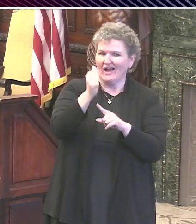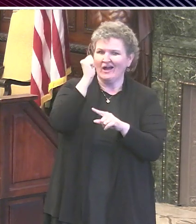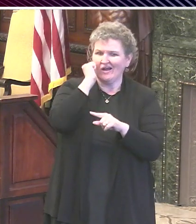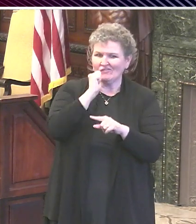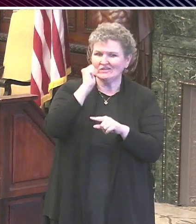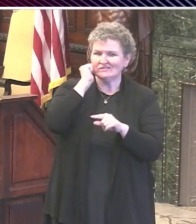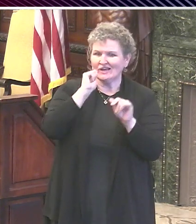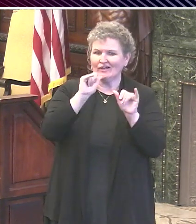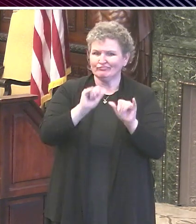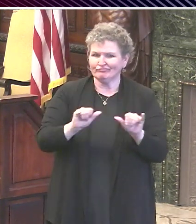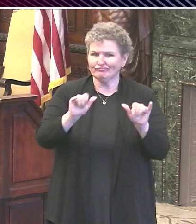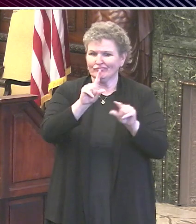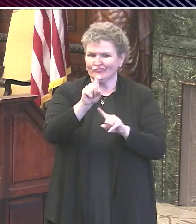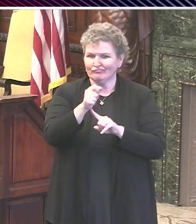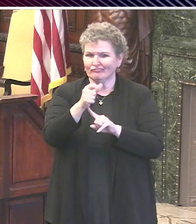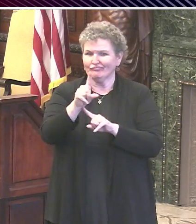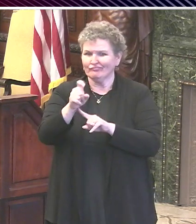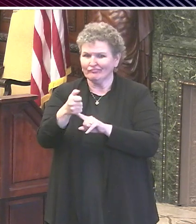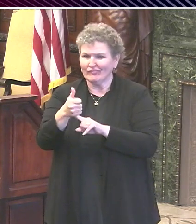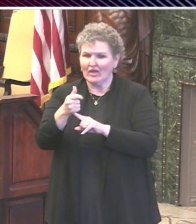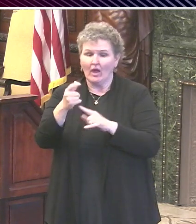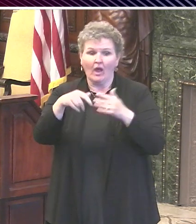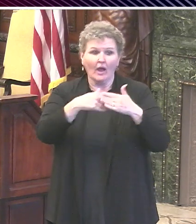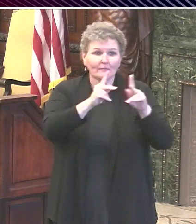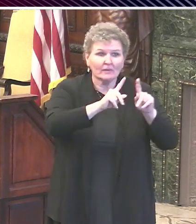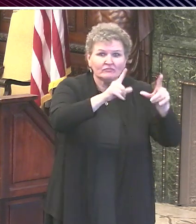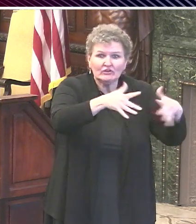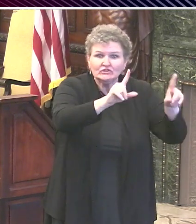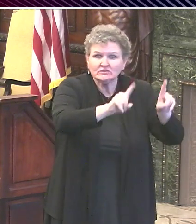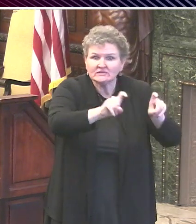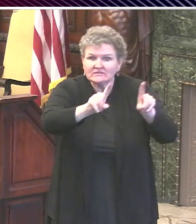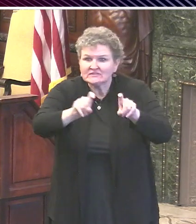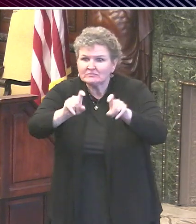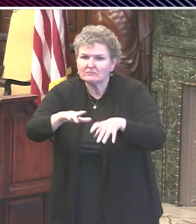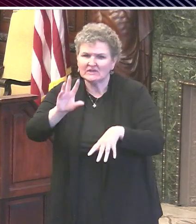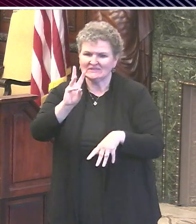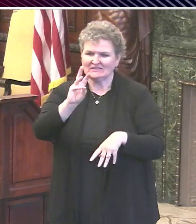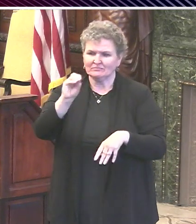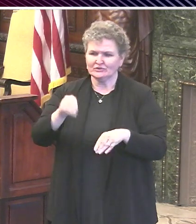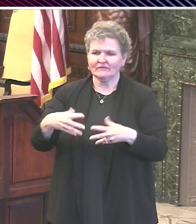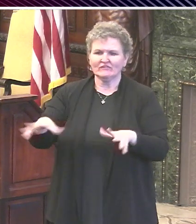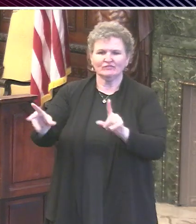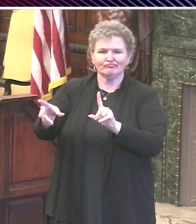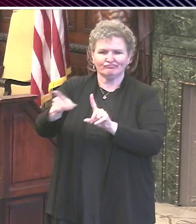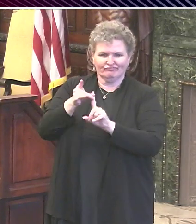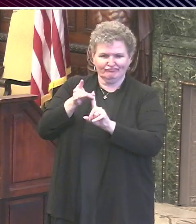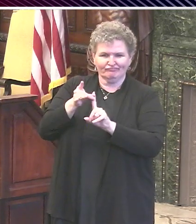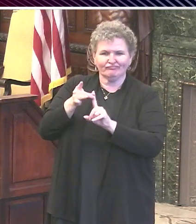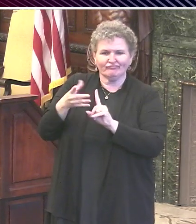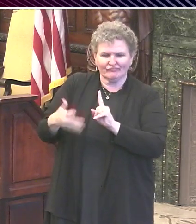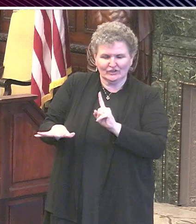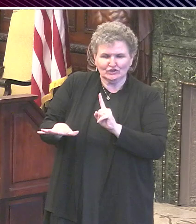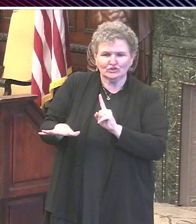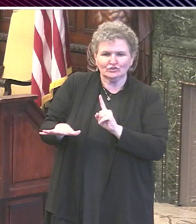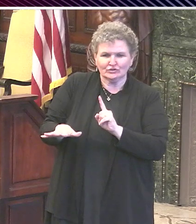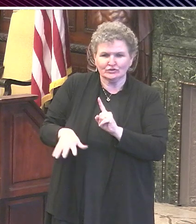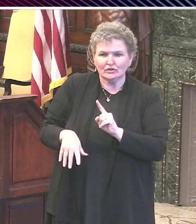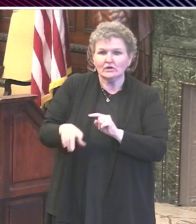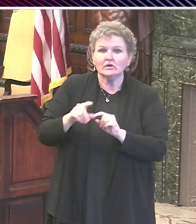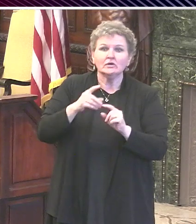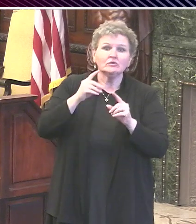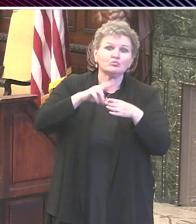those who were tested testing positive. Now, I will point out that we are having delays in reporting a positive test result to the health